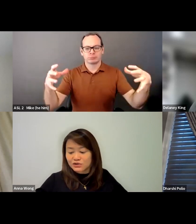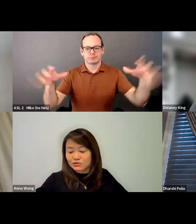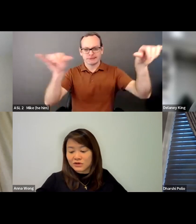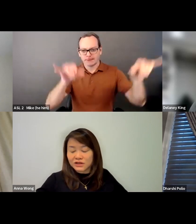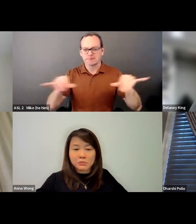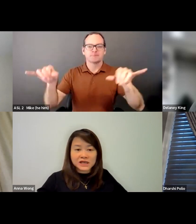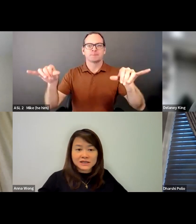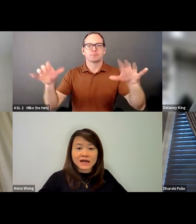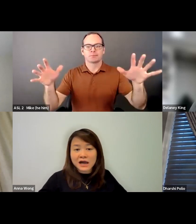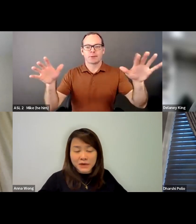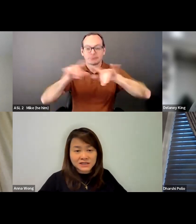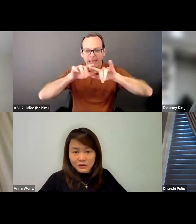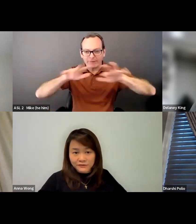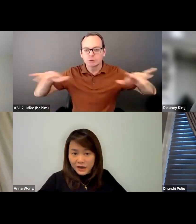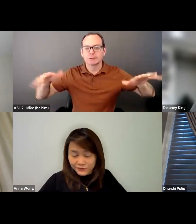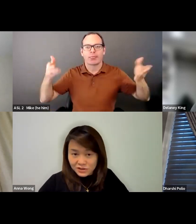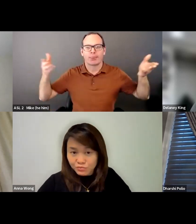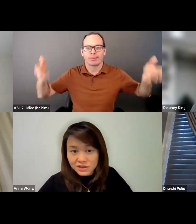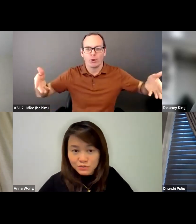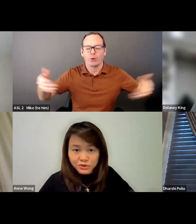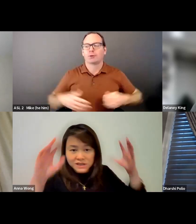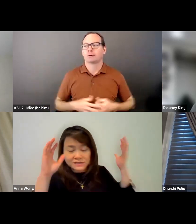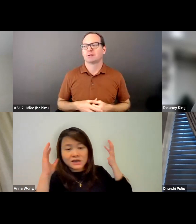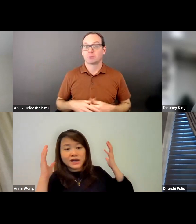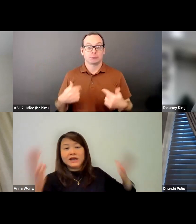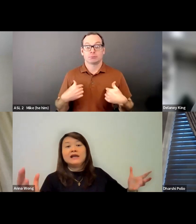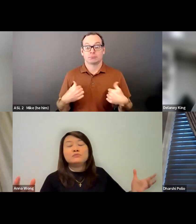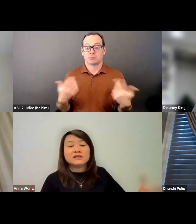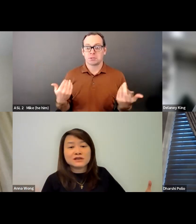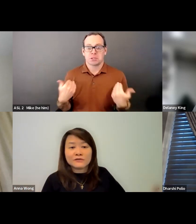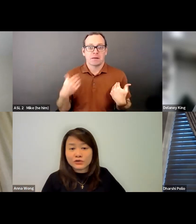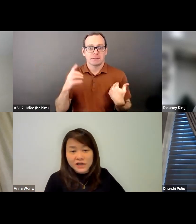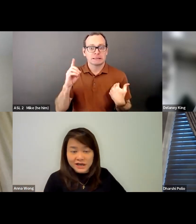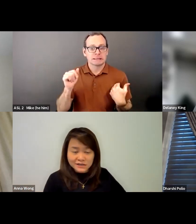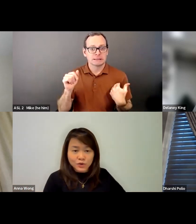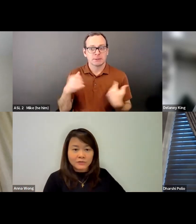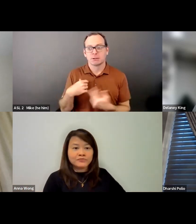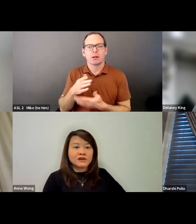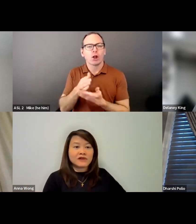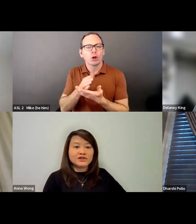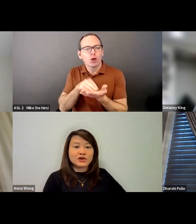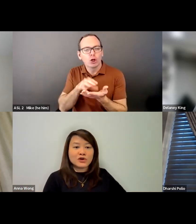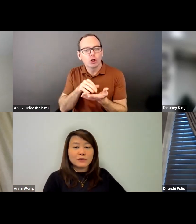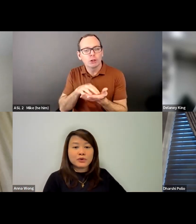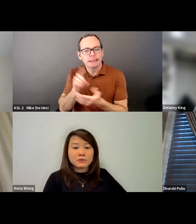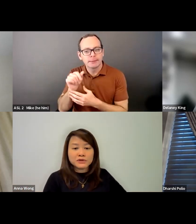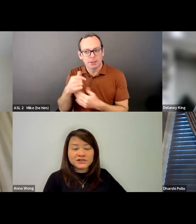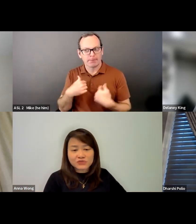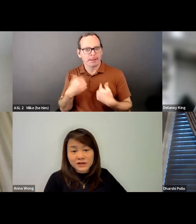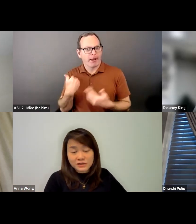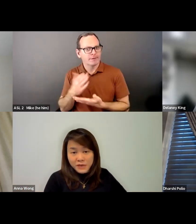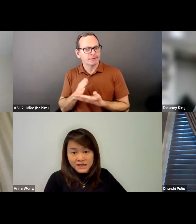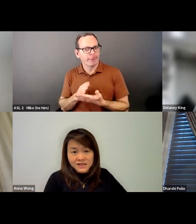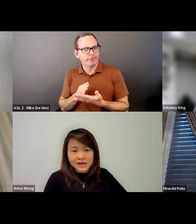it down to the basics, I myself have disabilities in elements of learning as well, right? So